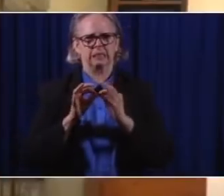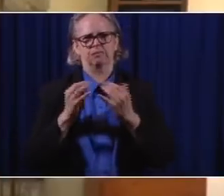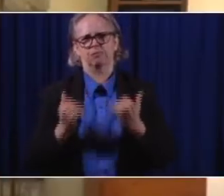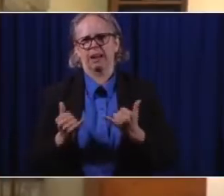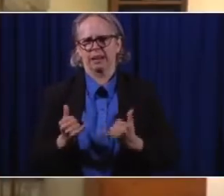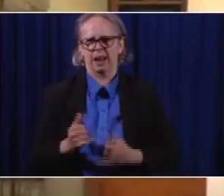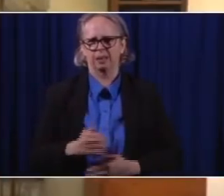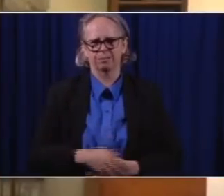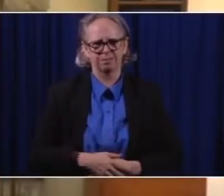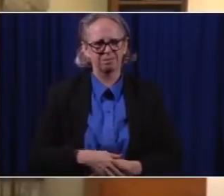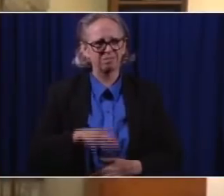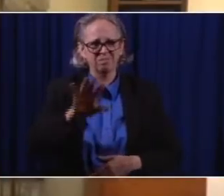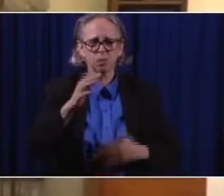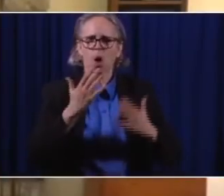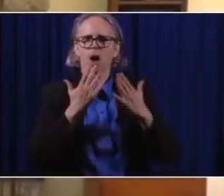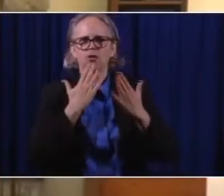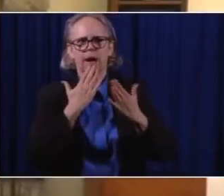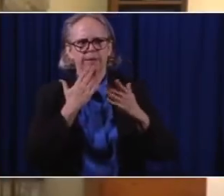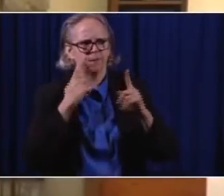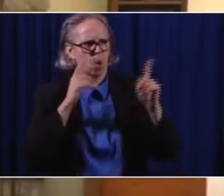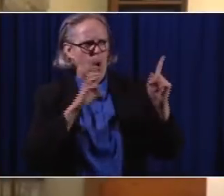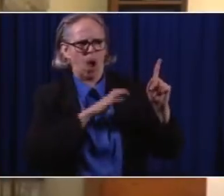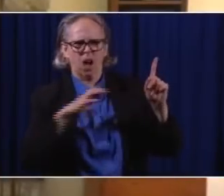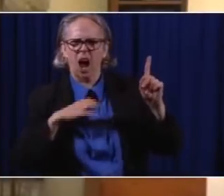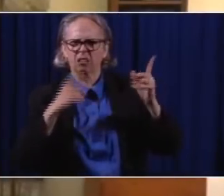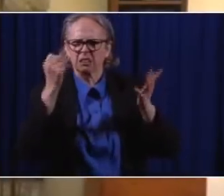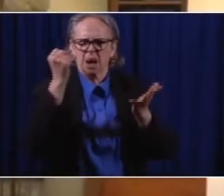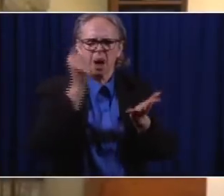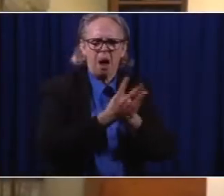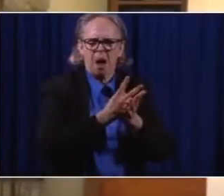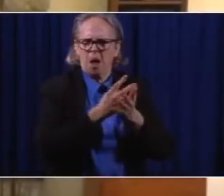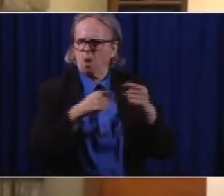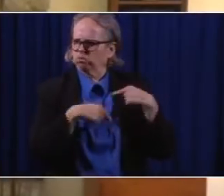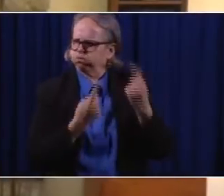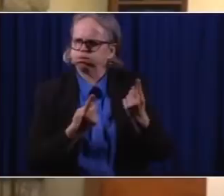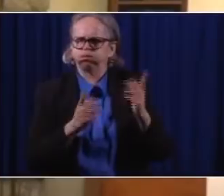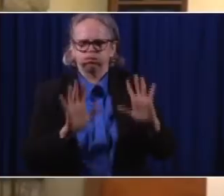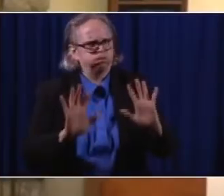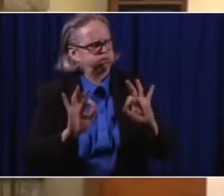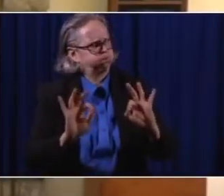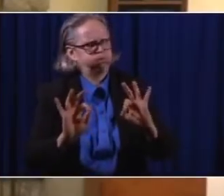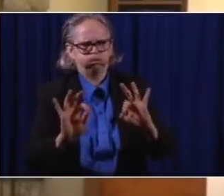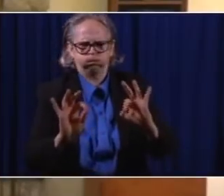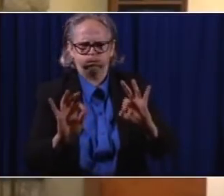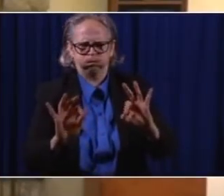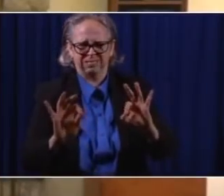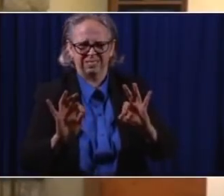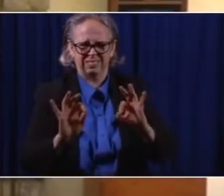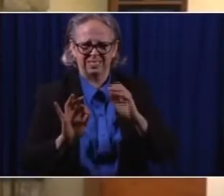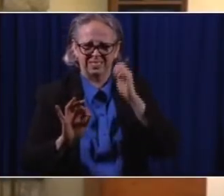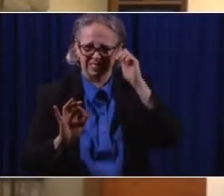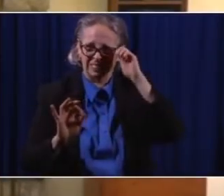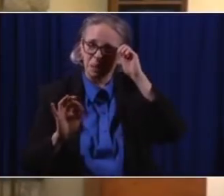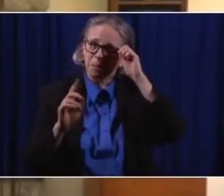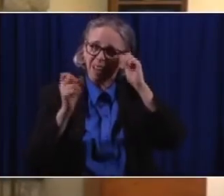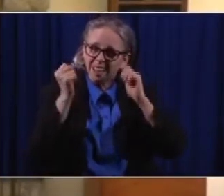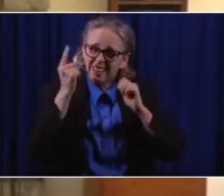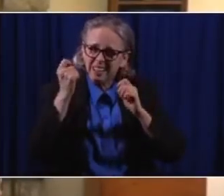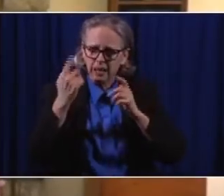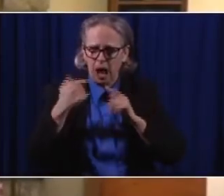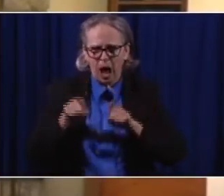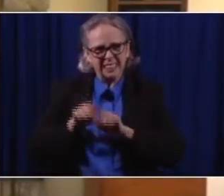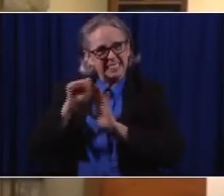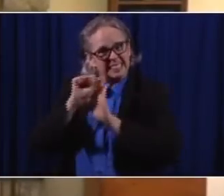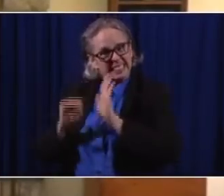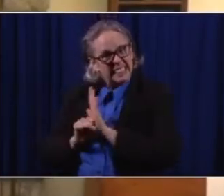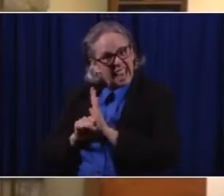We are grateful for the help that Congress has given us in the past. We do not have the ability. In Ohio, we have to balance